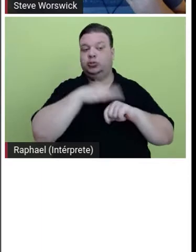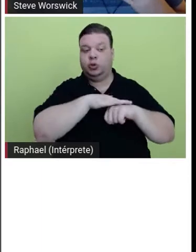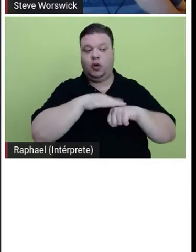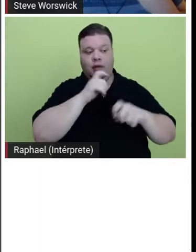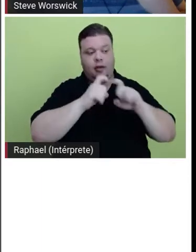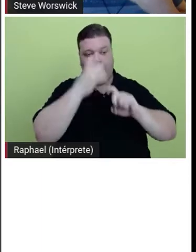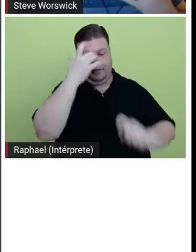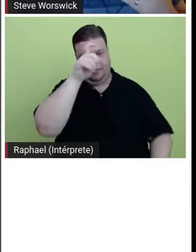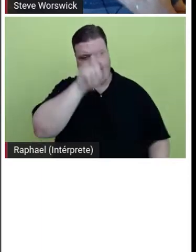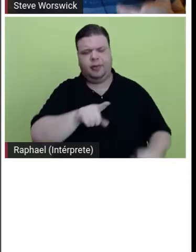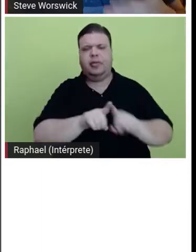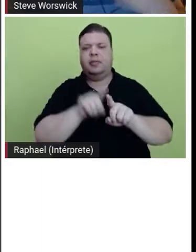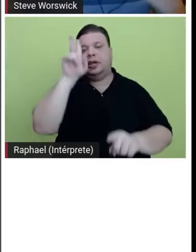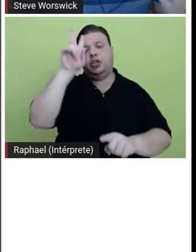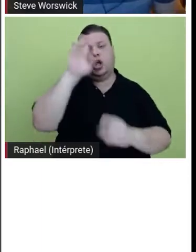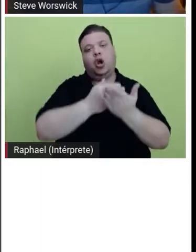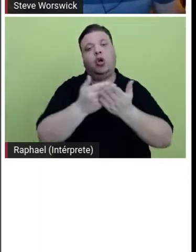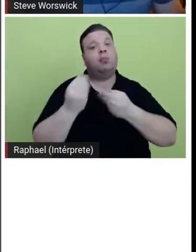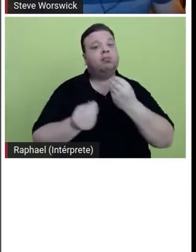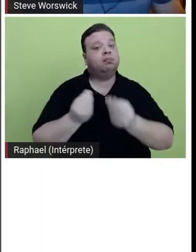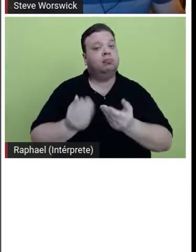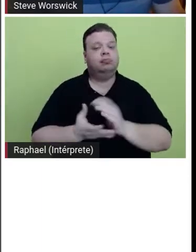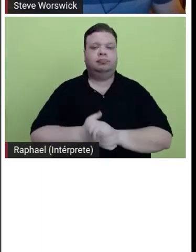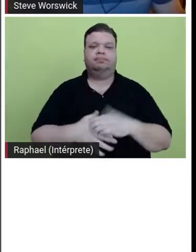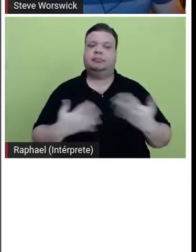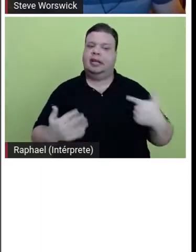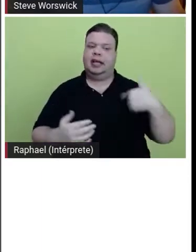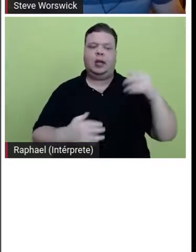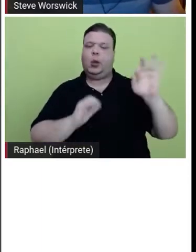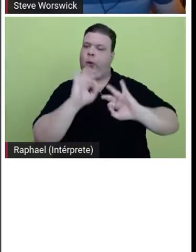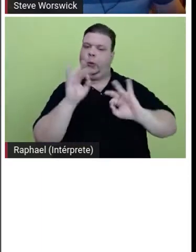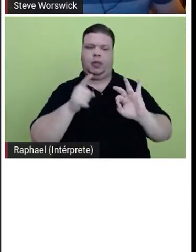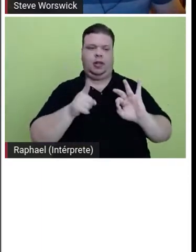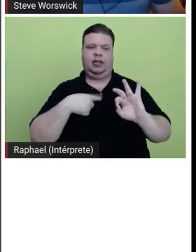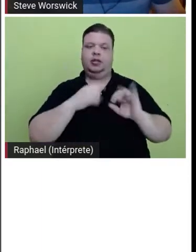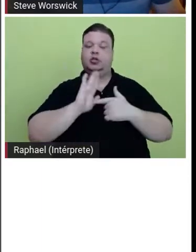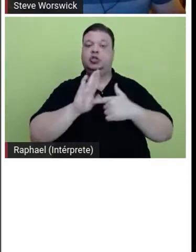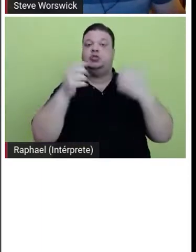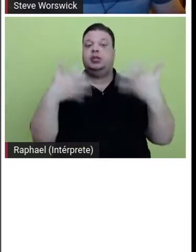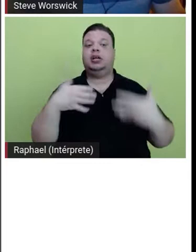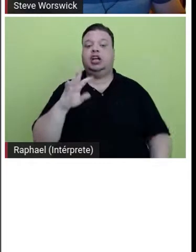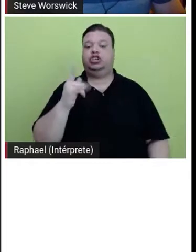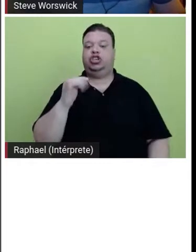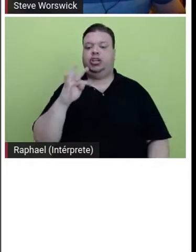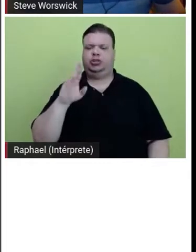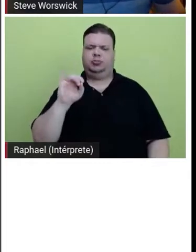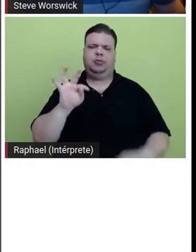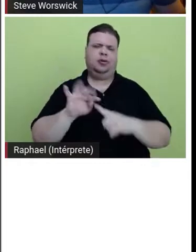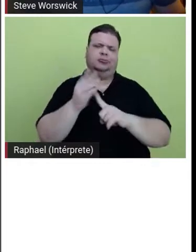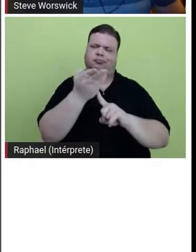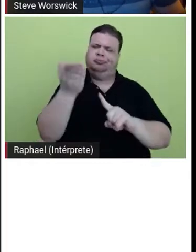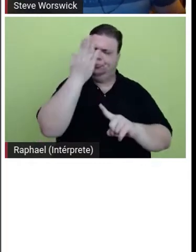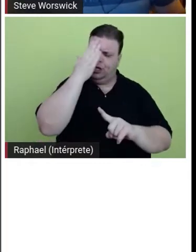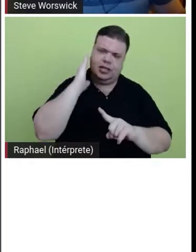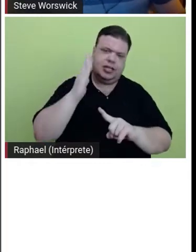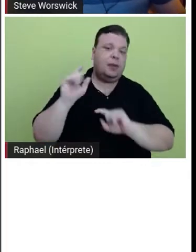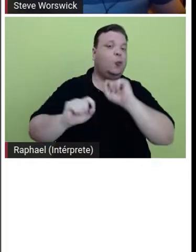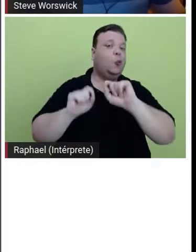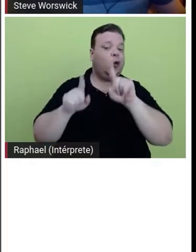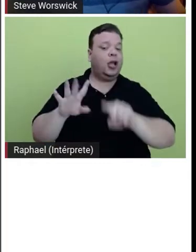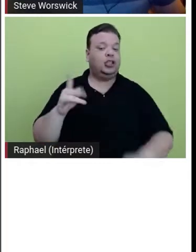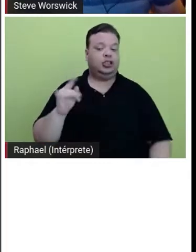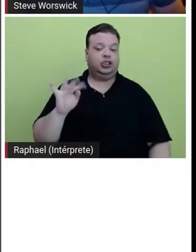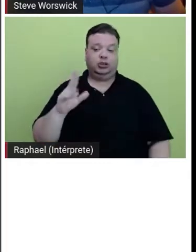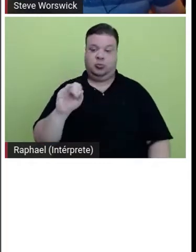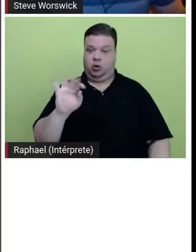more like open domain conversational AI, whereas most chatbots have a specific task, like